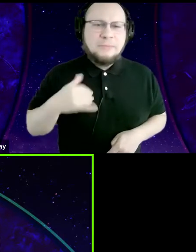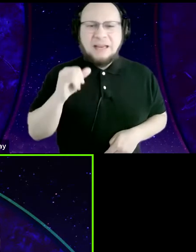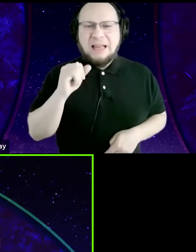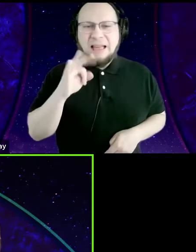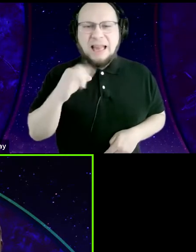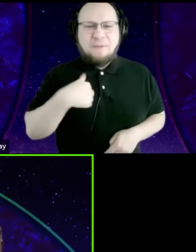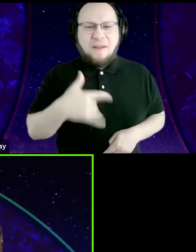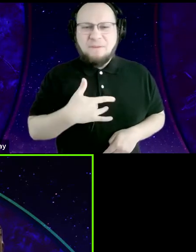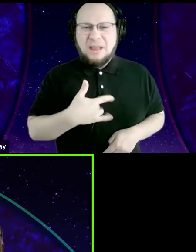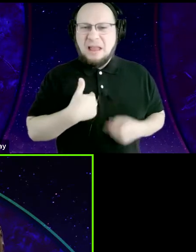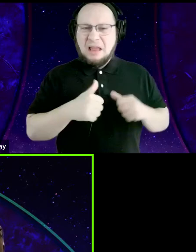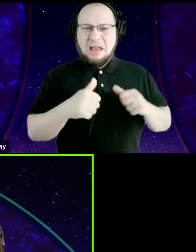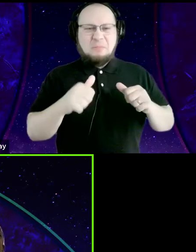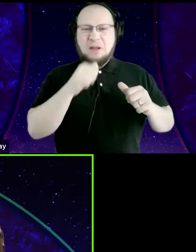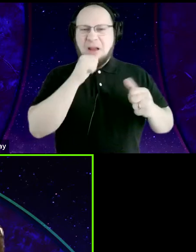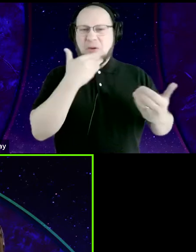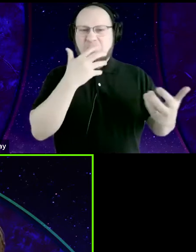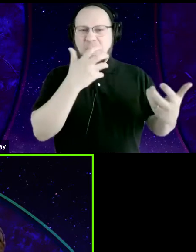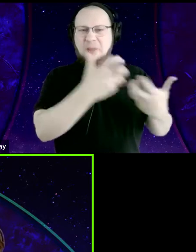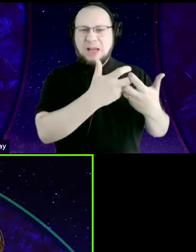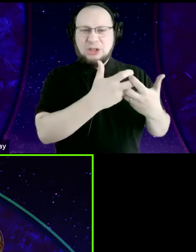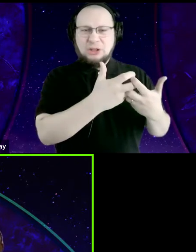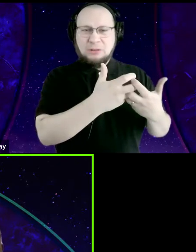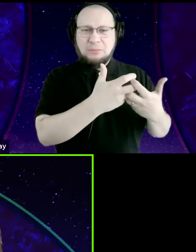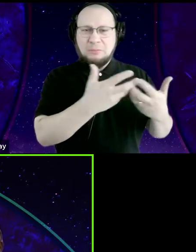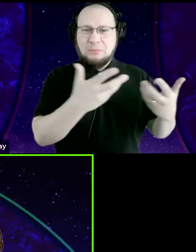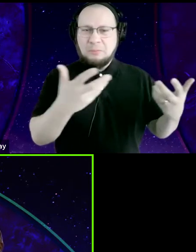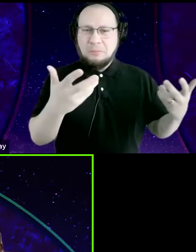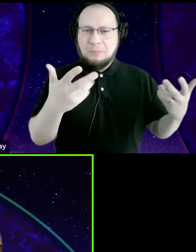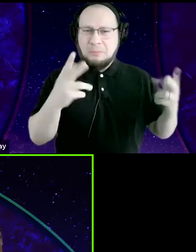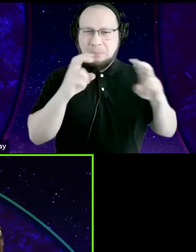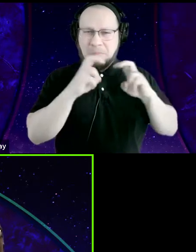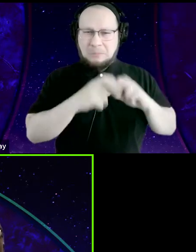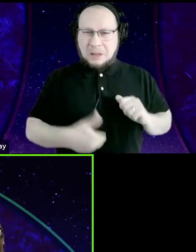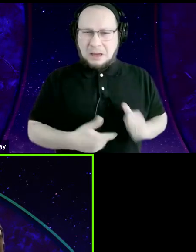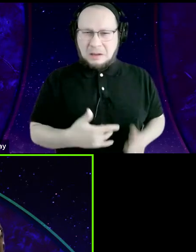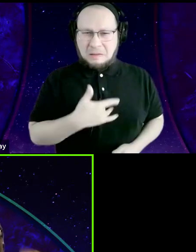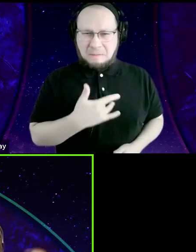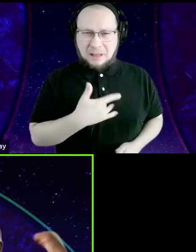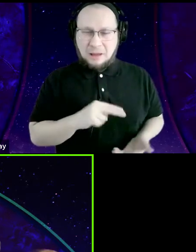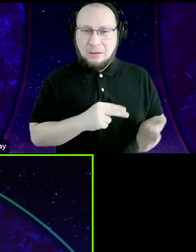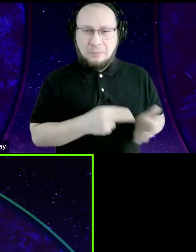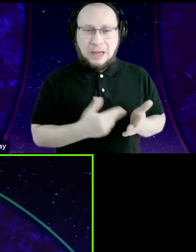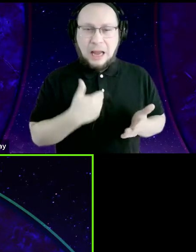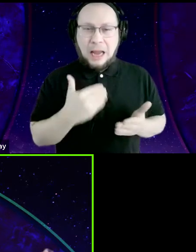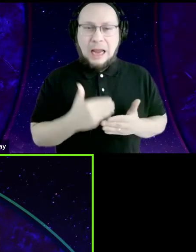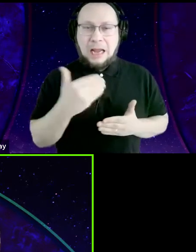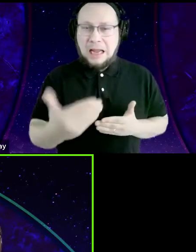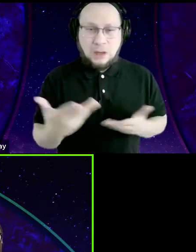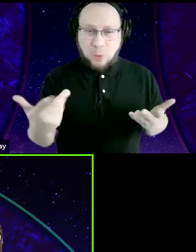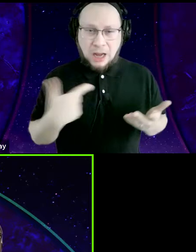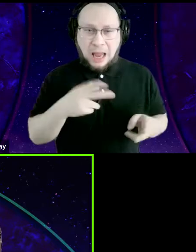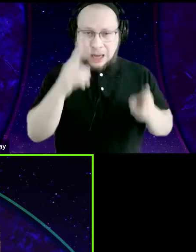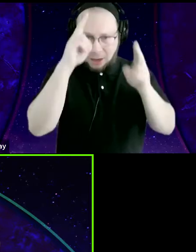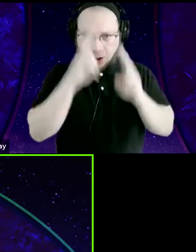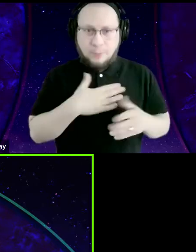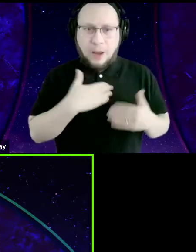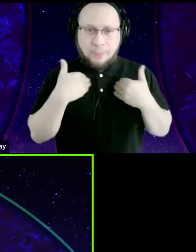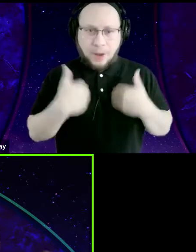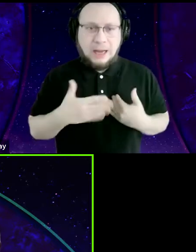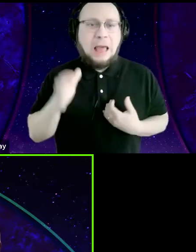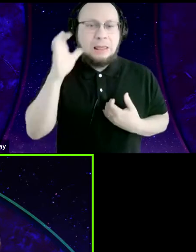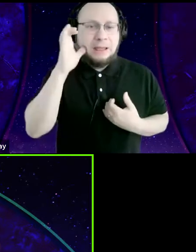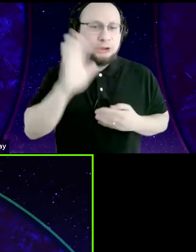be there anymore, part of my somatic embodiment and futuring journey is to honor this vessel that I'm going through this world in.